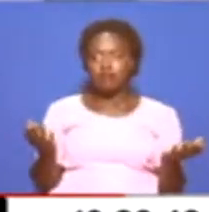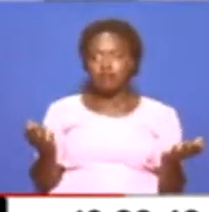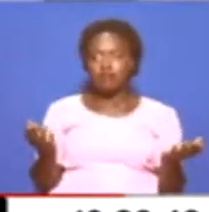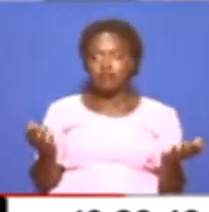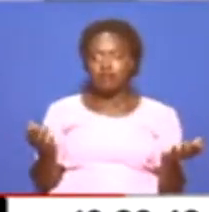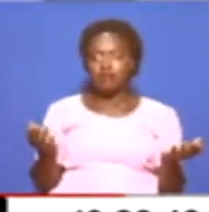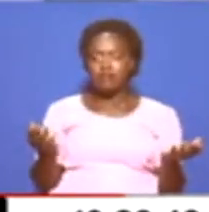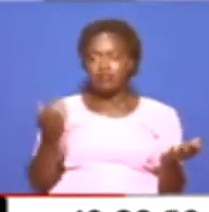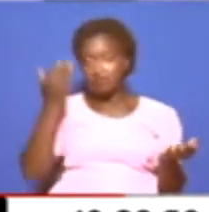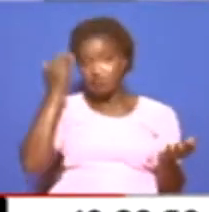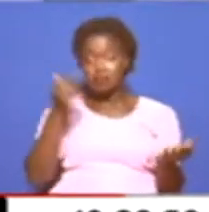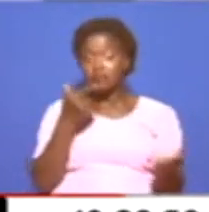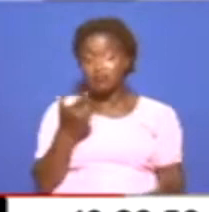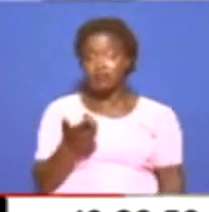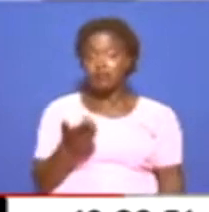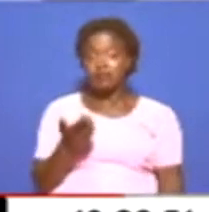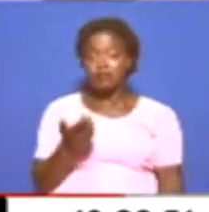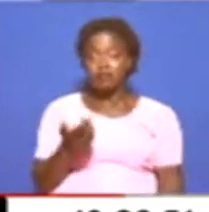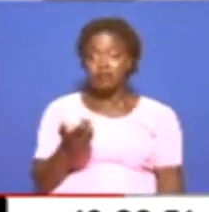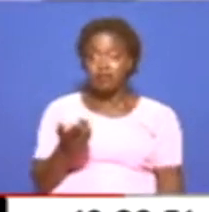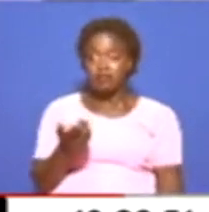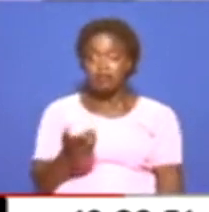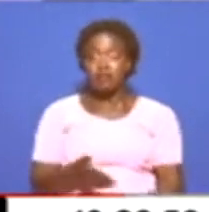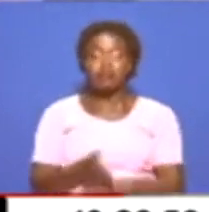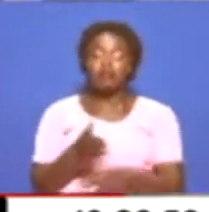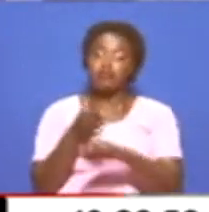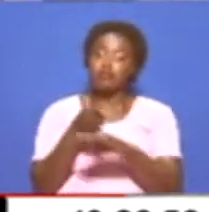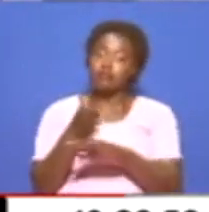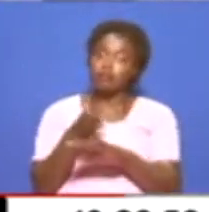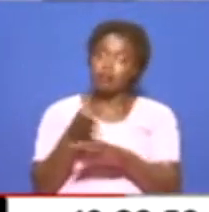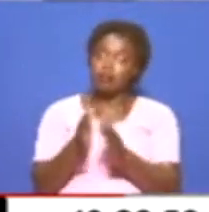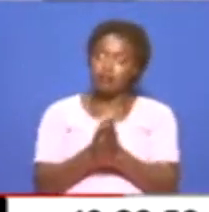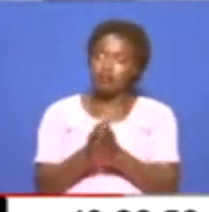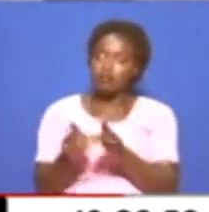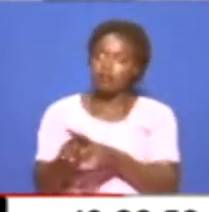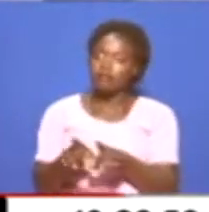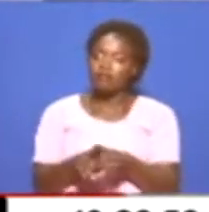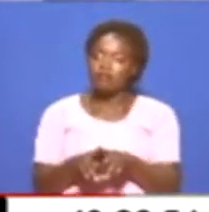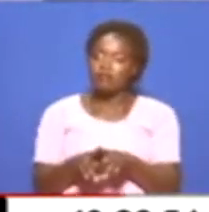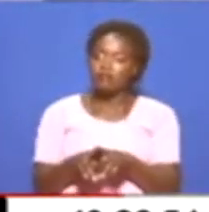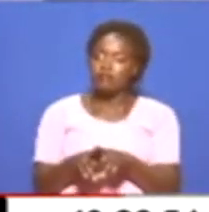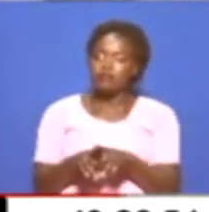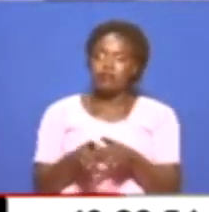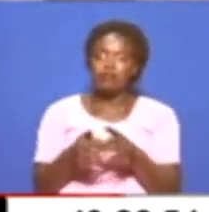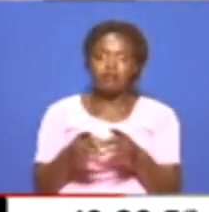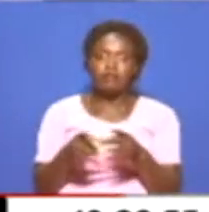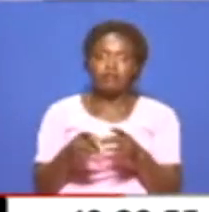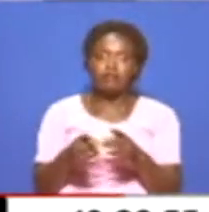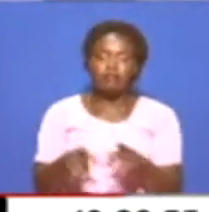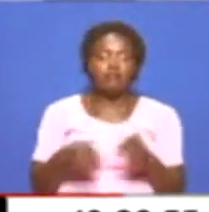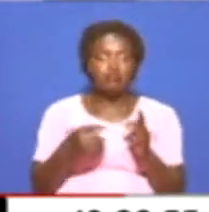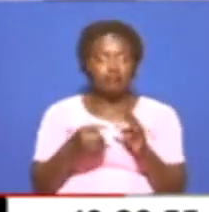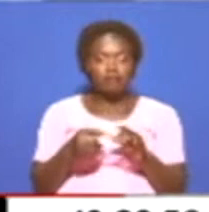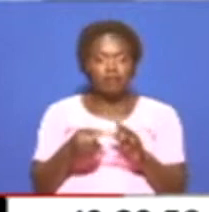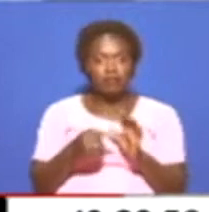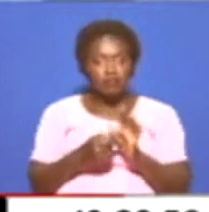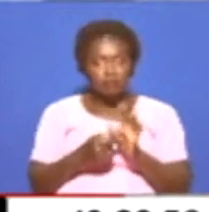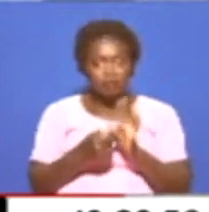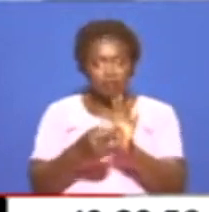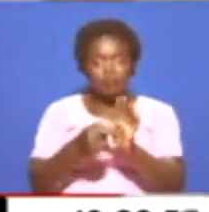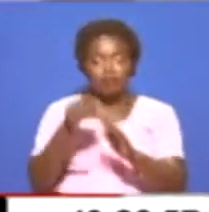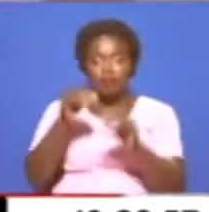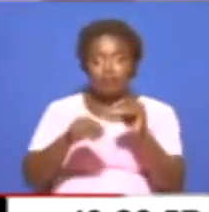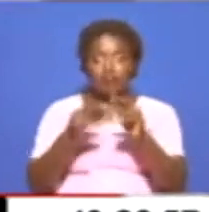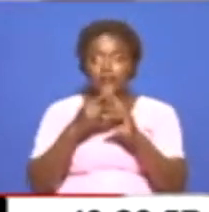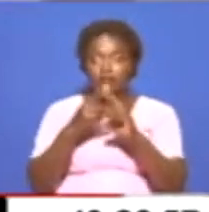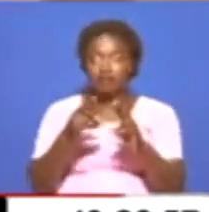court said. This is a vagueness. And then on the issue of the broadcasting, the live streaming of the election that has results, brought a lot of